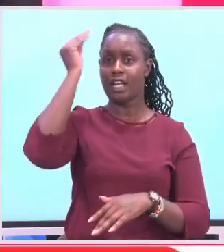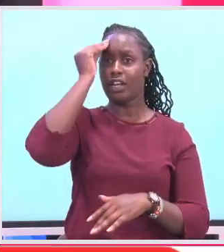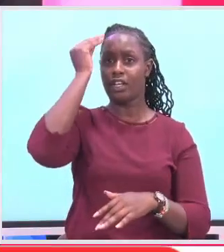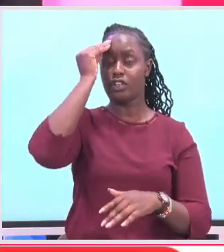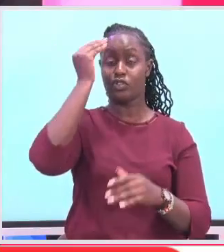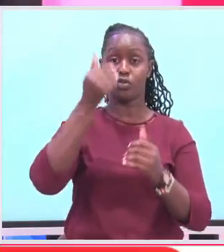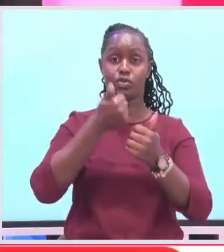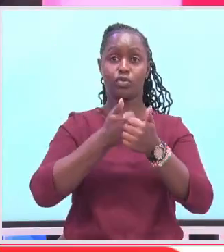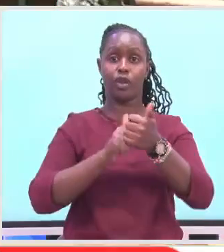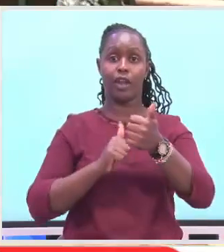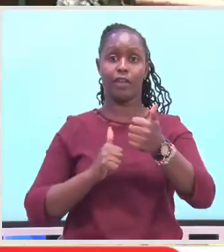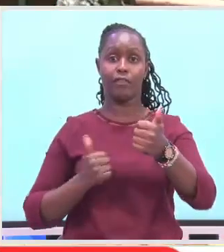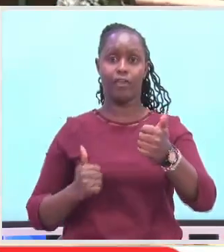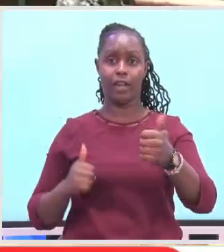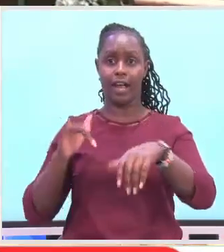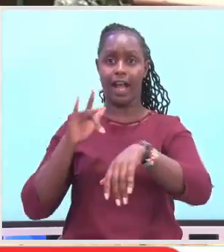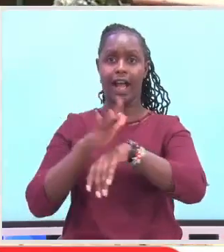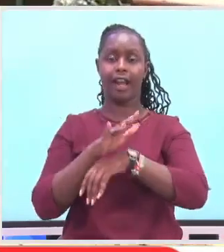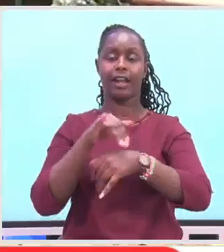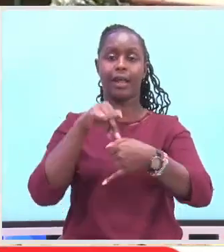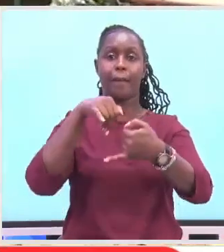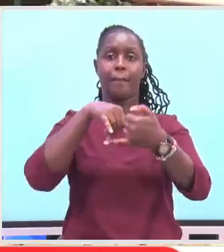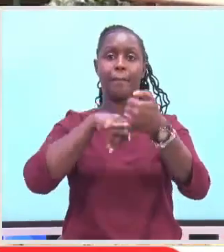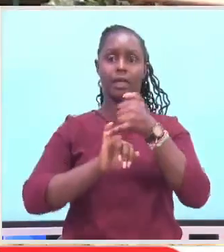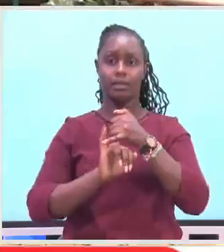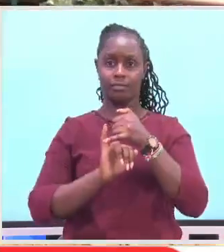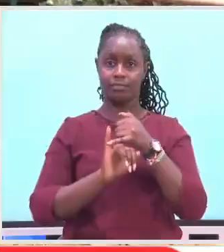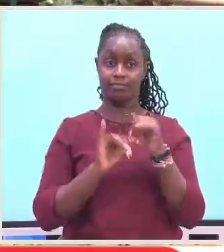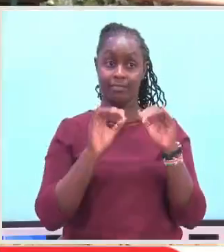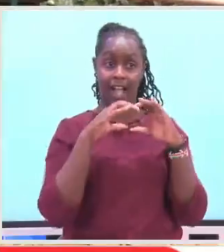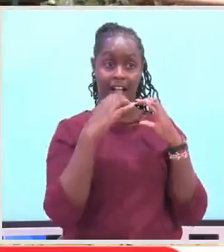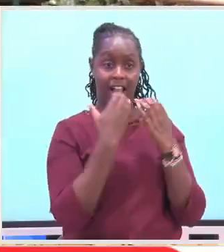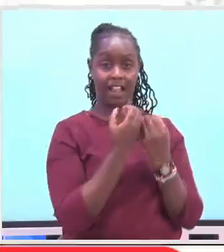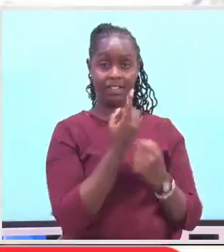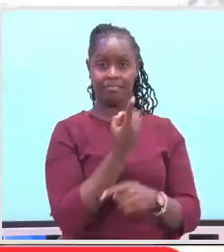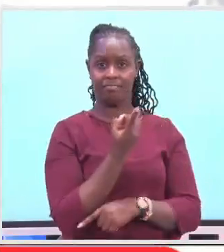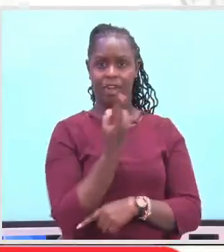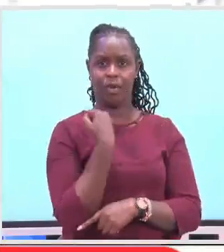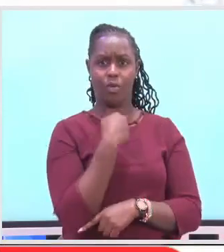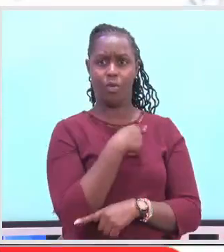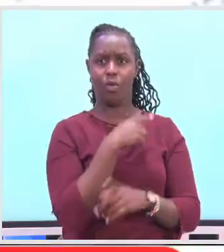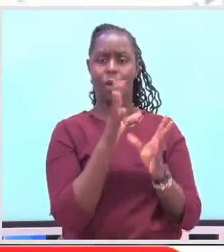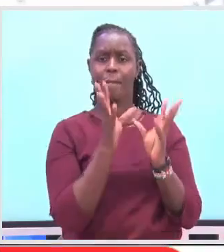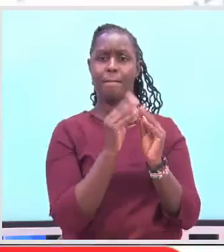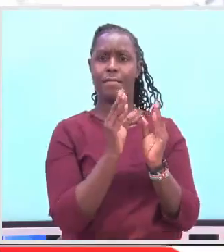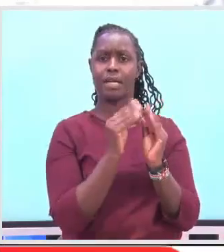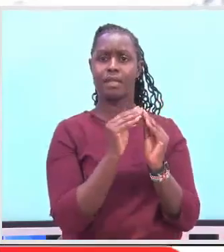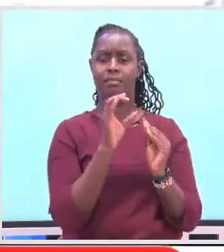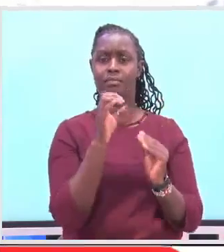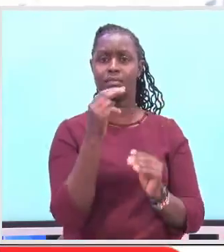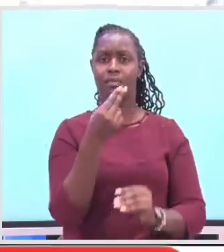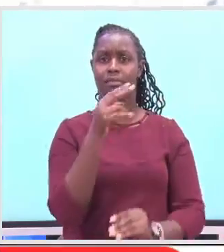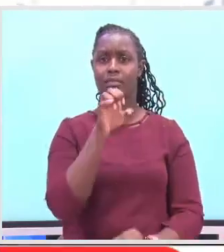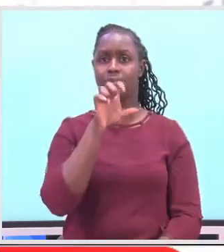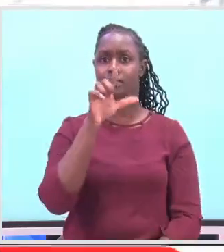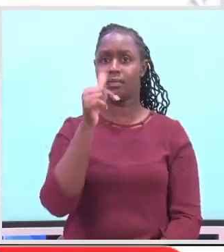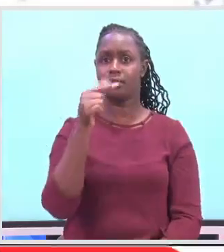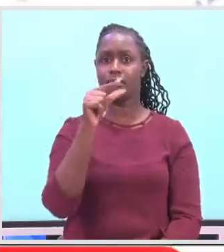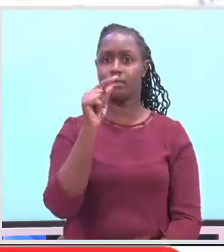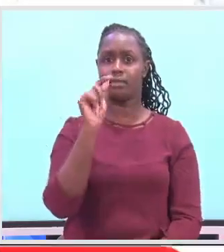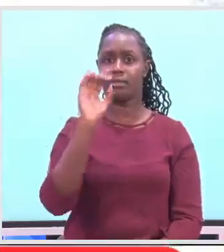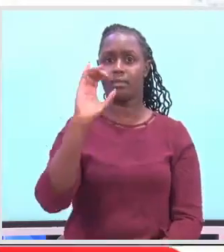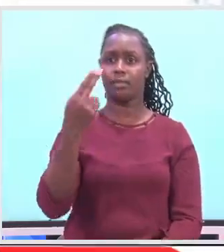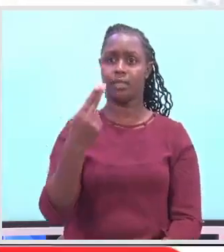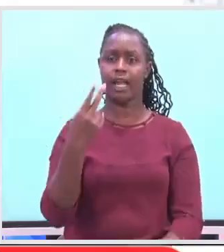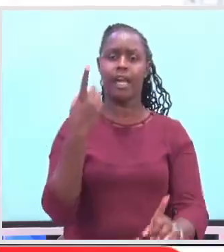Eric Matika tells us more. It is in this classroom where we meet Tala Chelagat, an 80-year-old woman, completely different from the